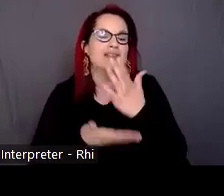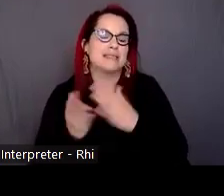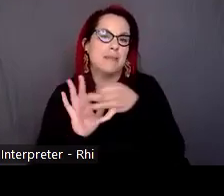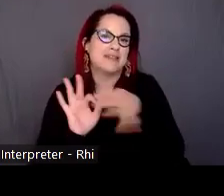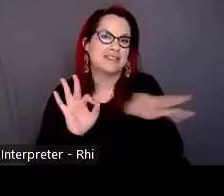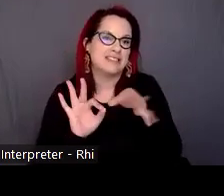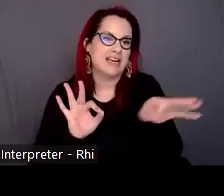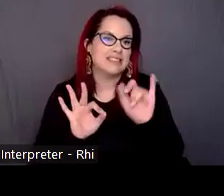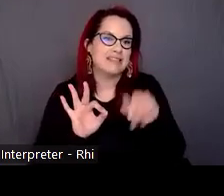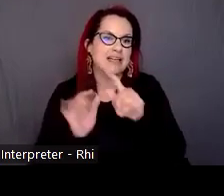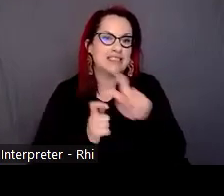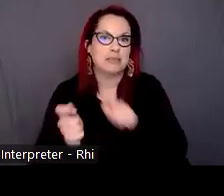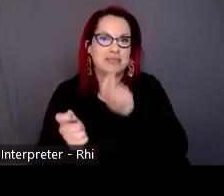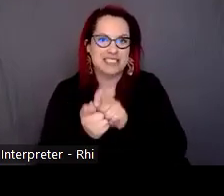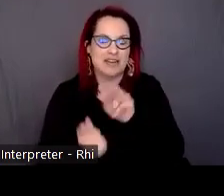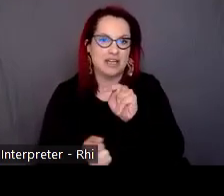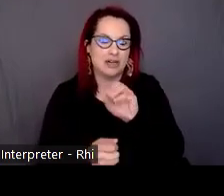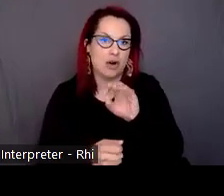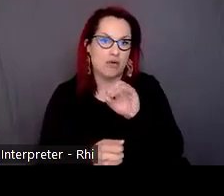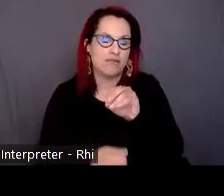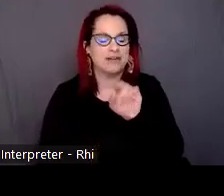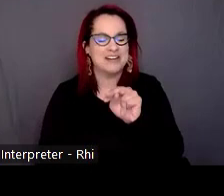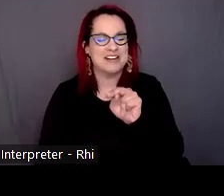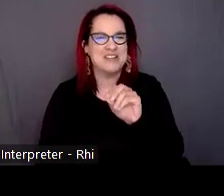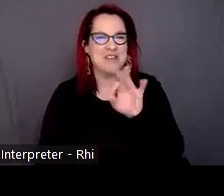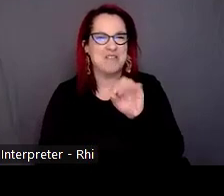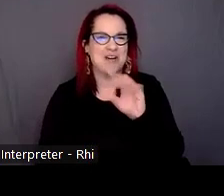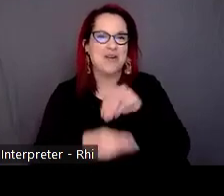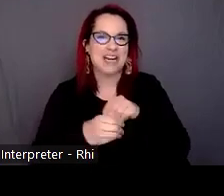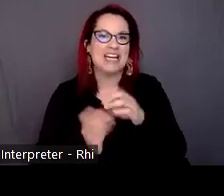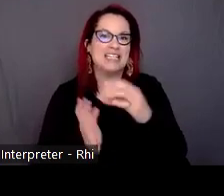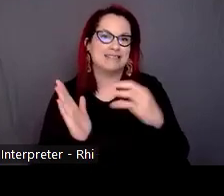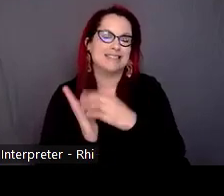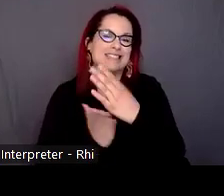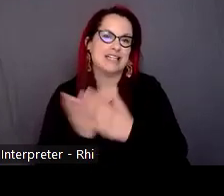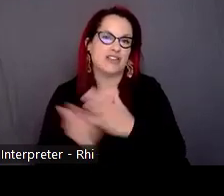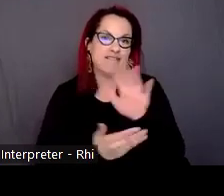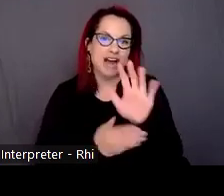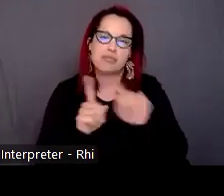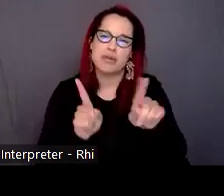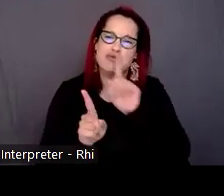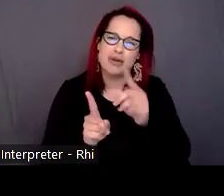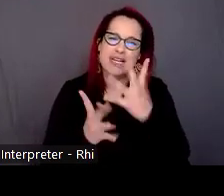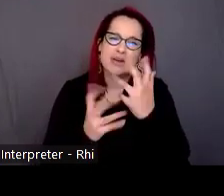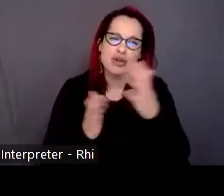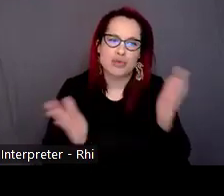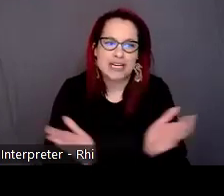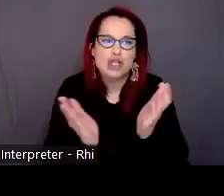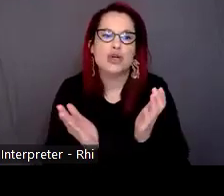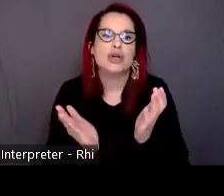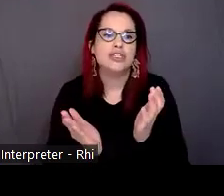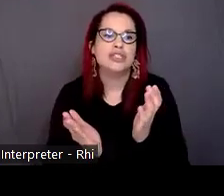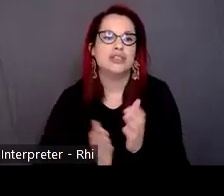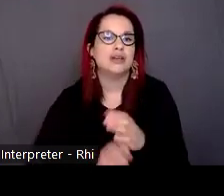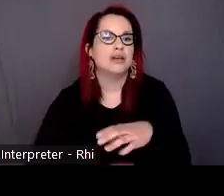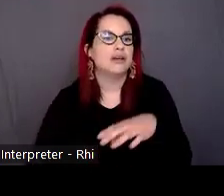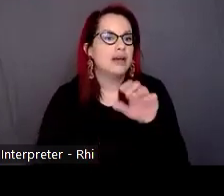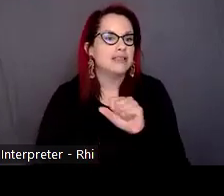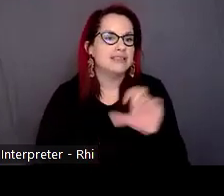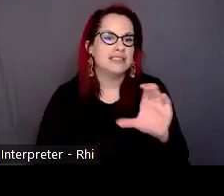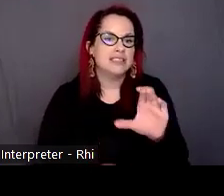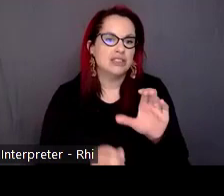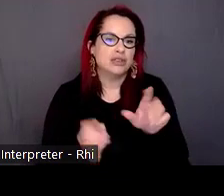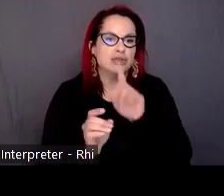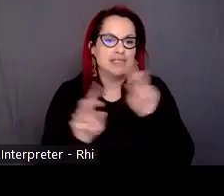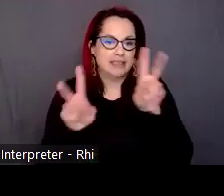this NOFO in Section 5. However, we really are encouraging ICs to look at the new text in Section 5